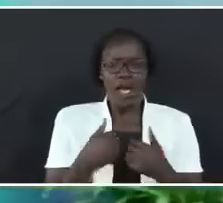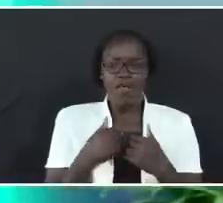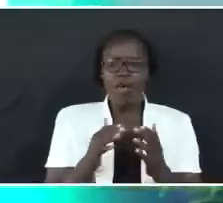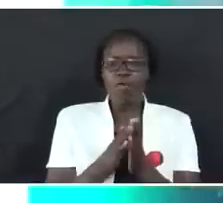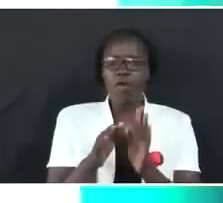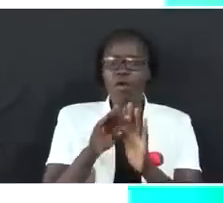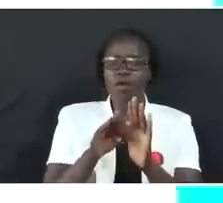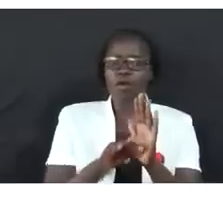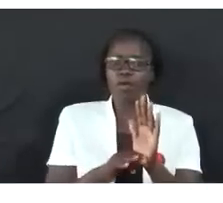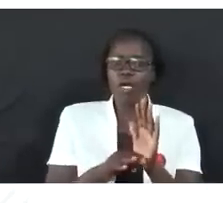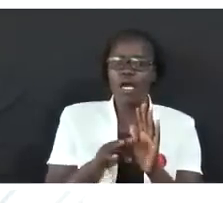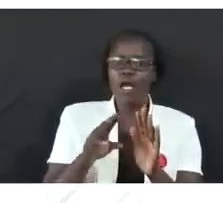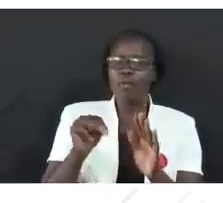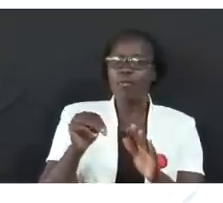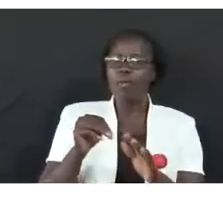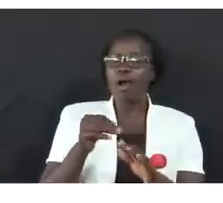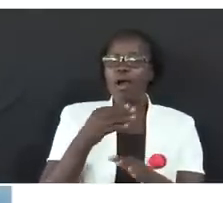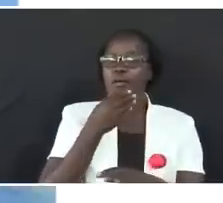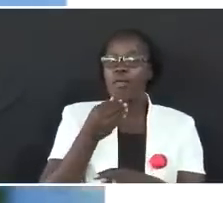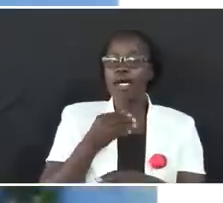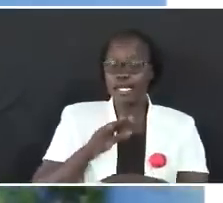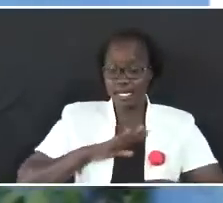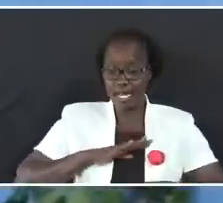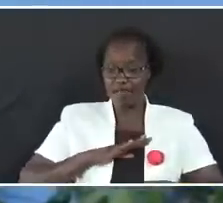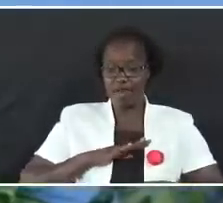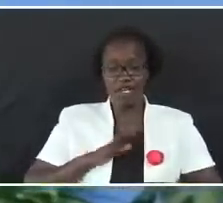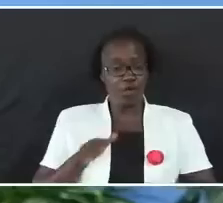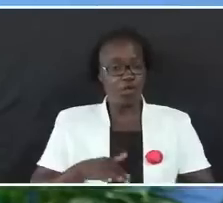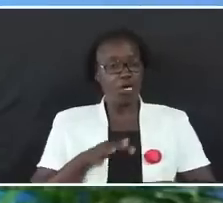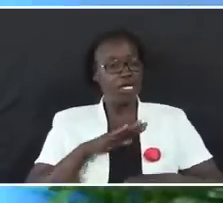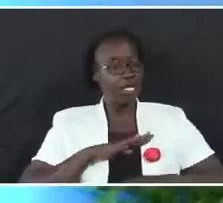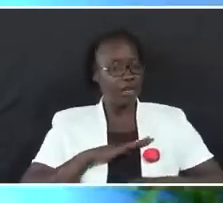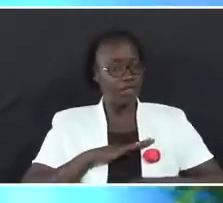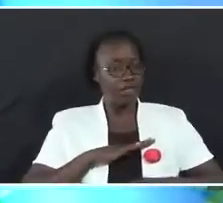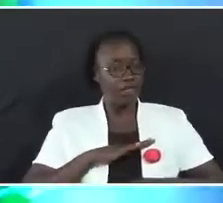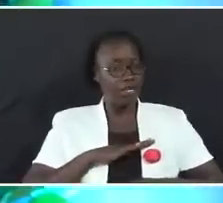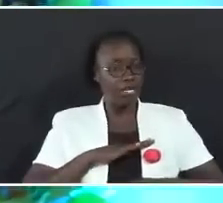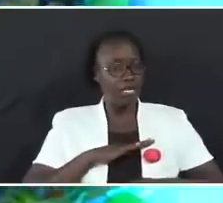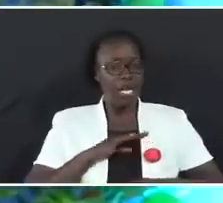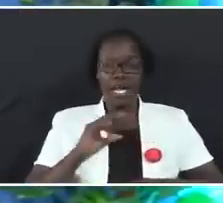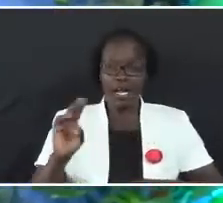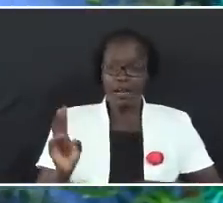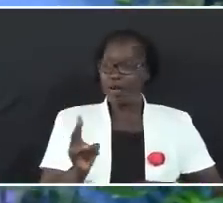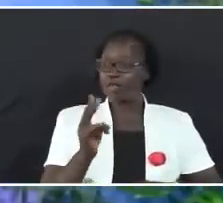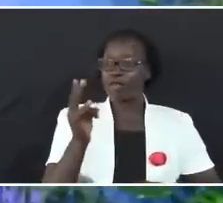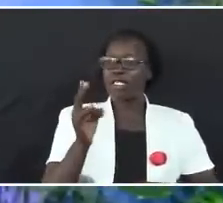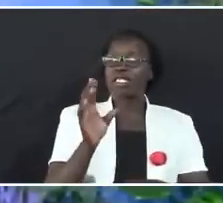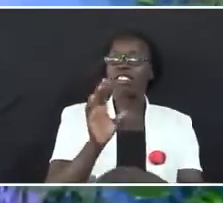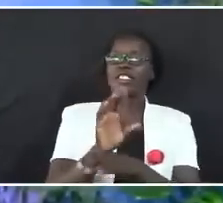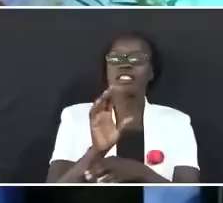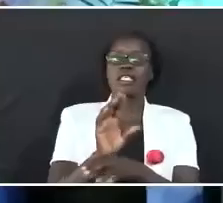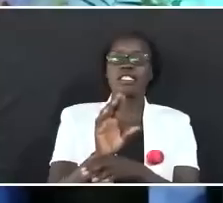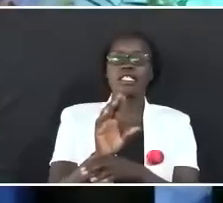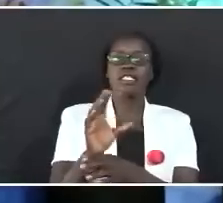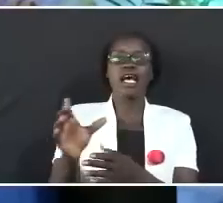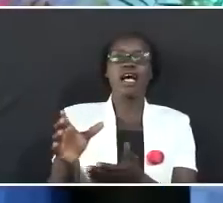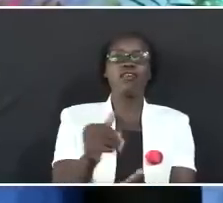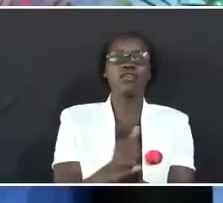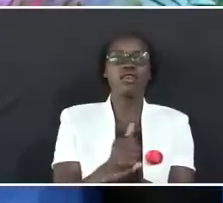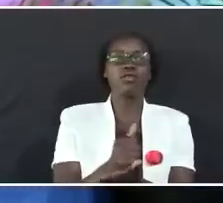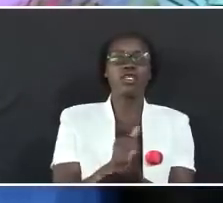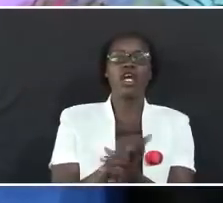a program called Man Enough and Woman Enough that our Seventh-day Adventist churches have adopted